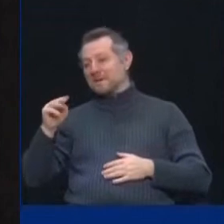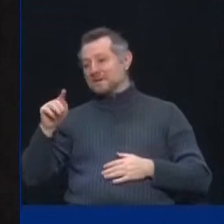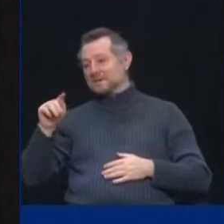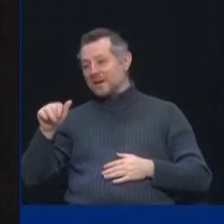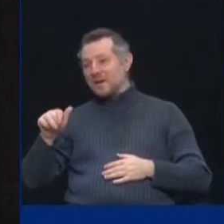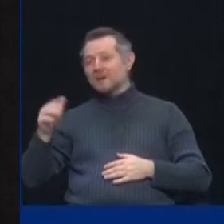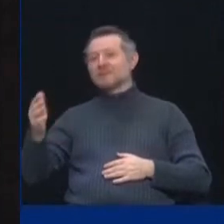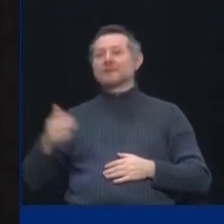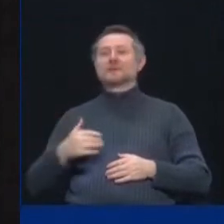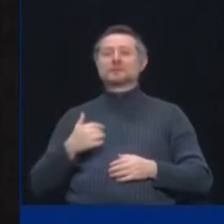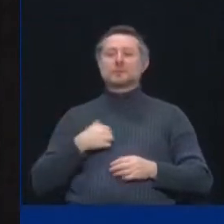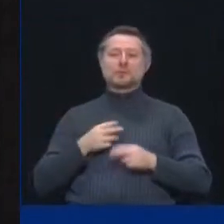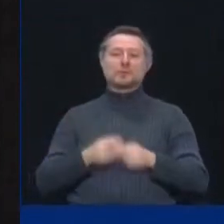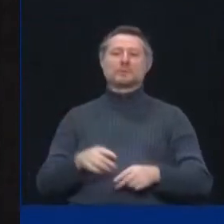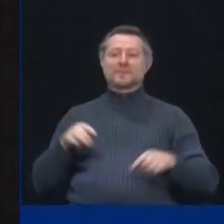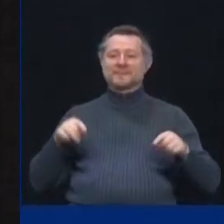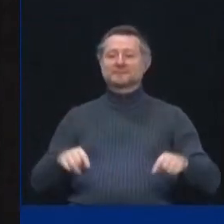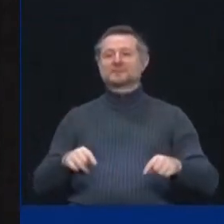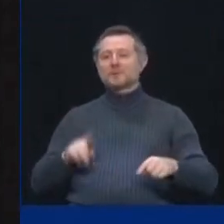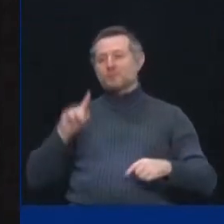applause.